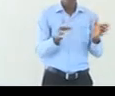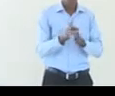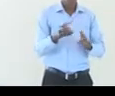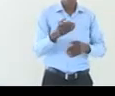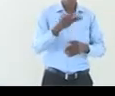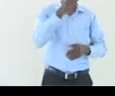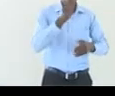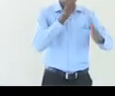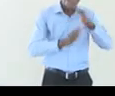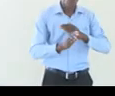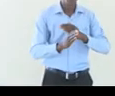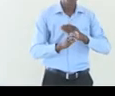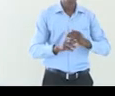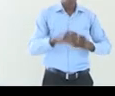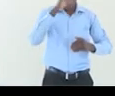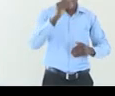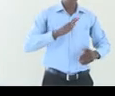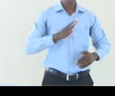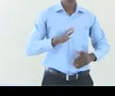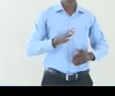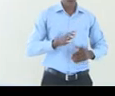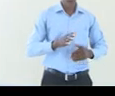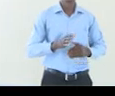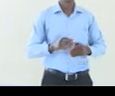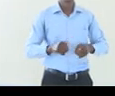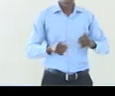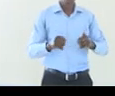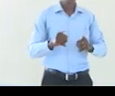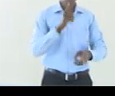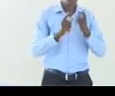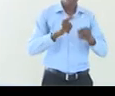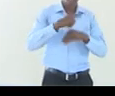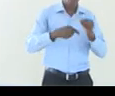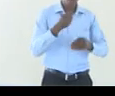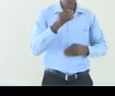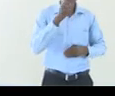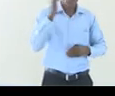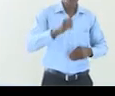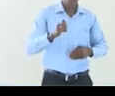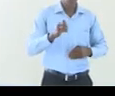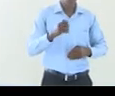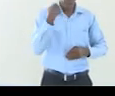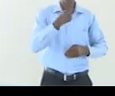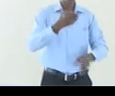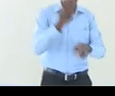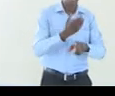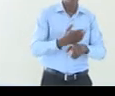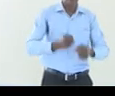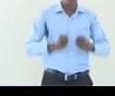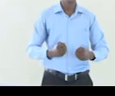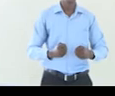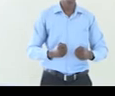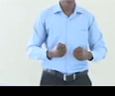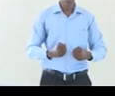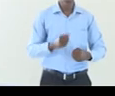meek and humble of heart. He was gentle, but when denouncing evil and proclaiming the truth, he was always firm.